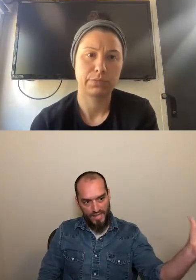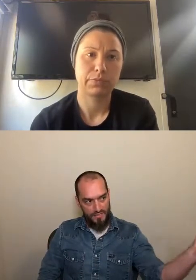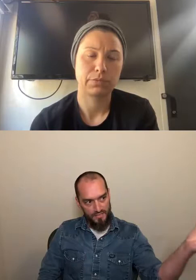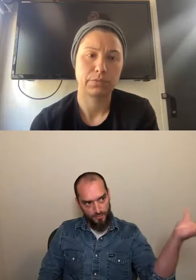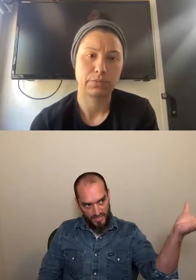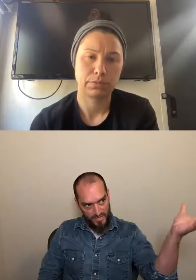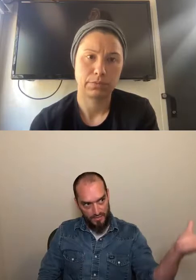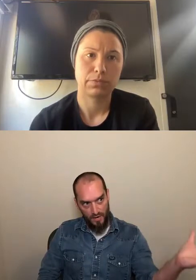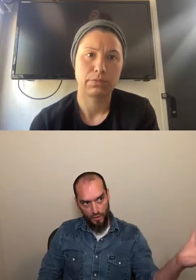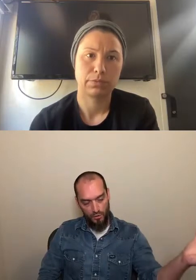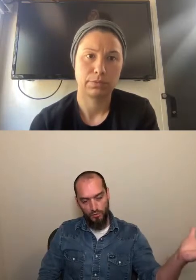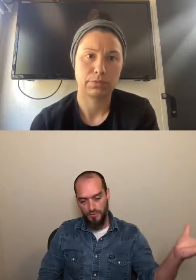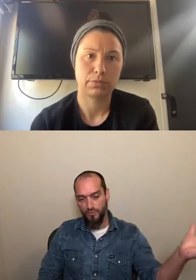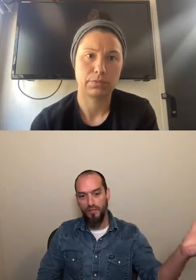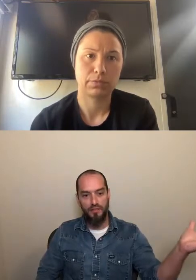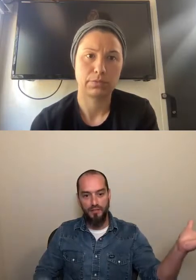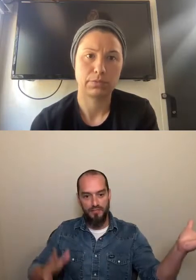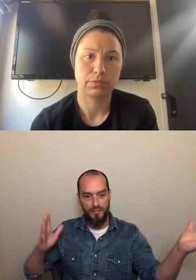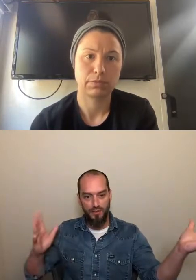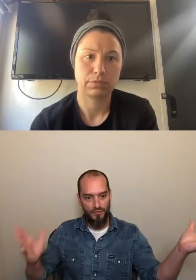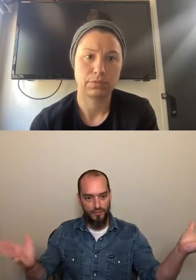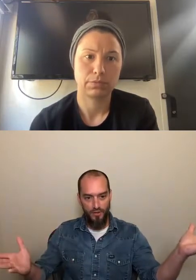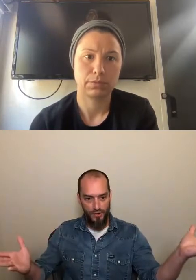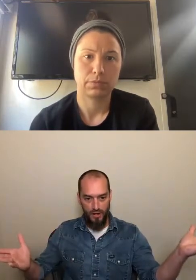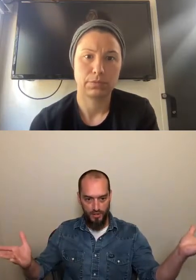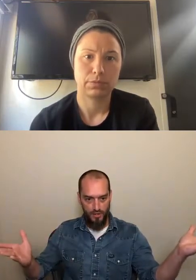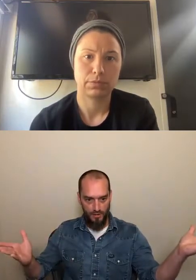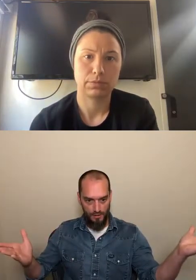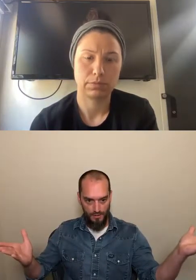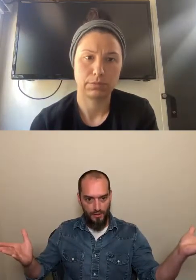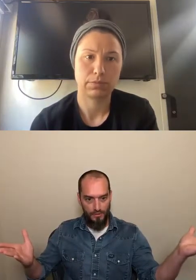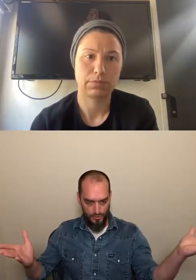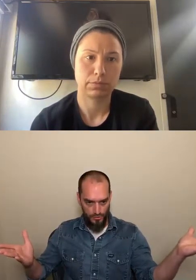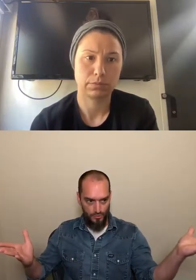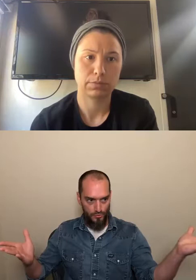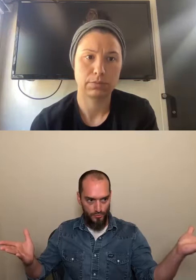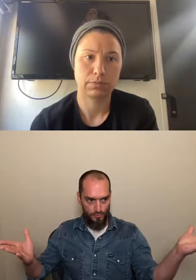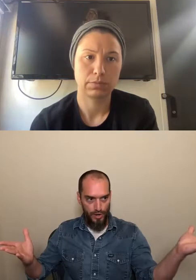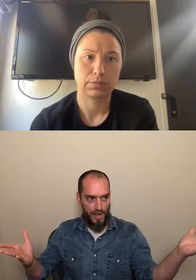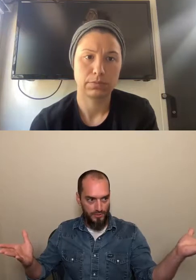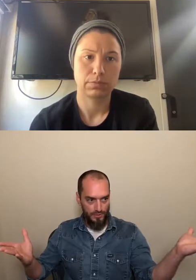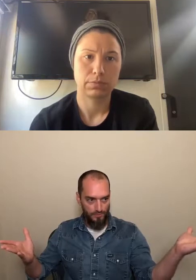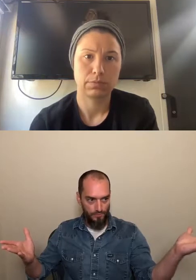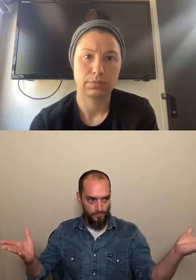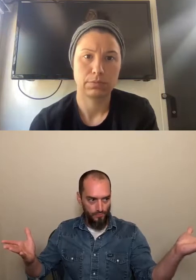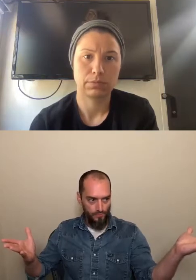of that system, the entire home, is failing, that's going to cause another area to